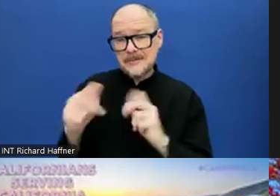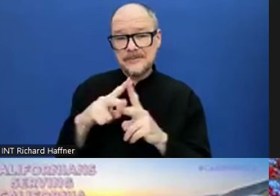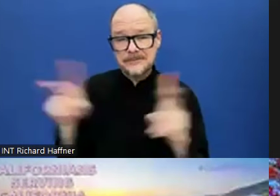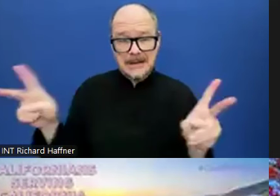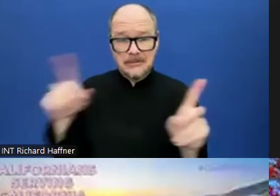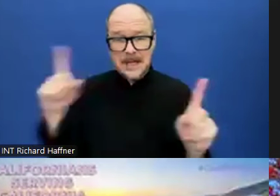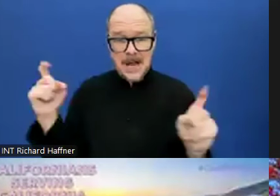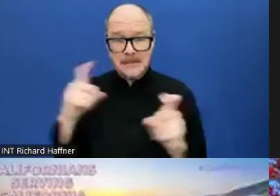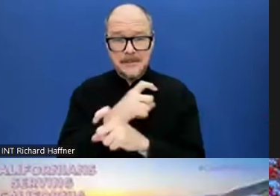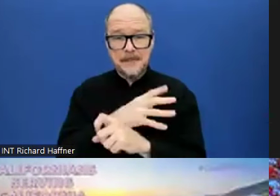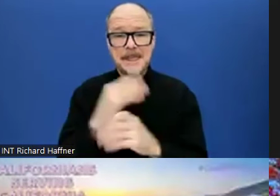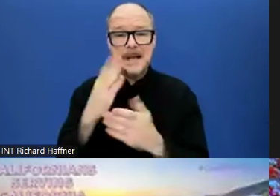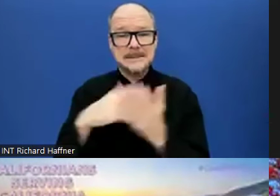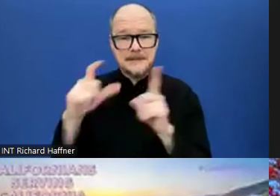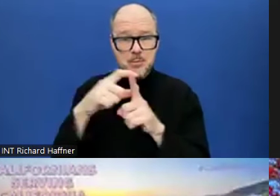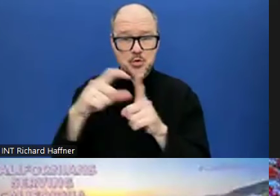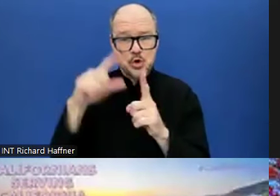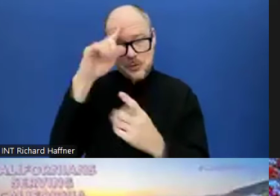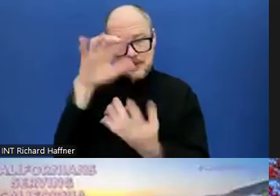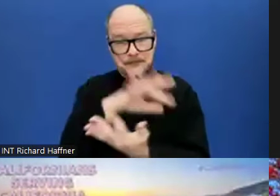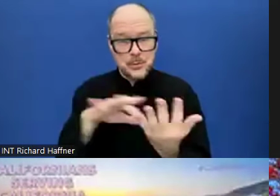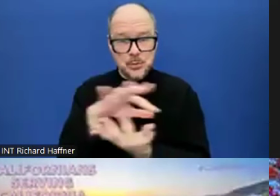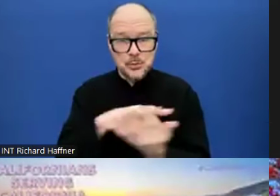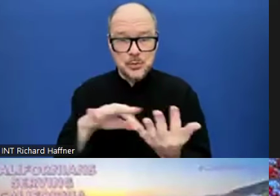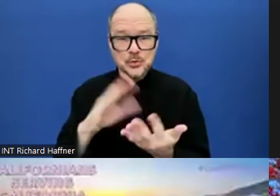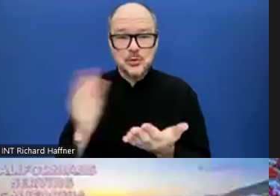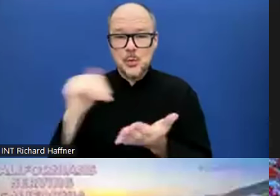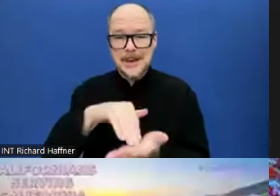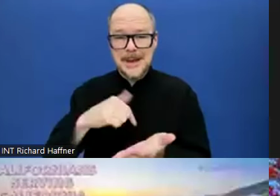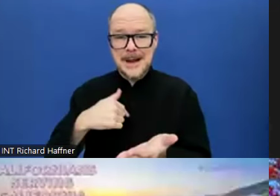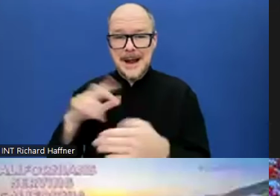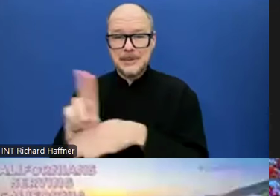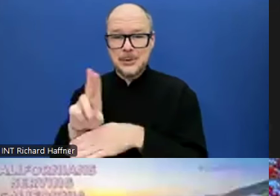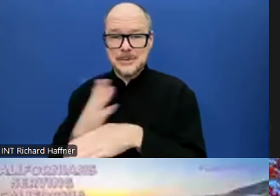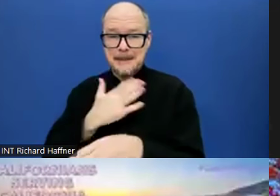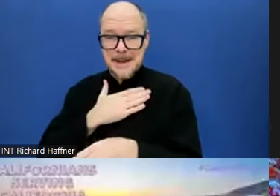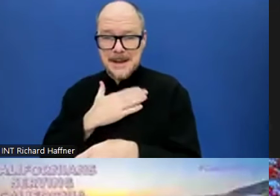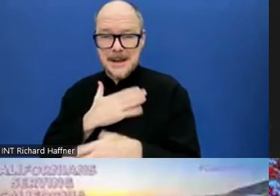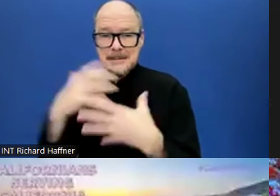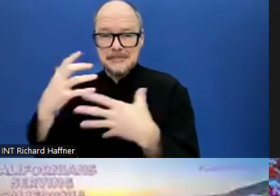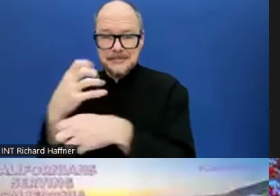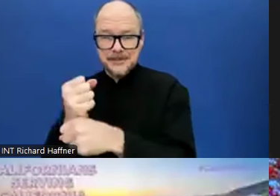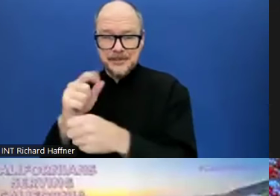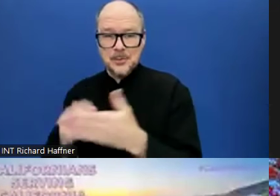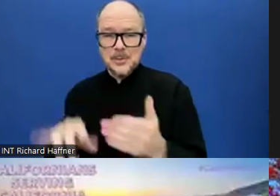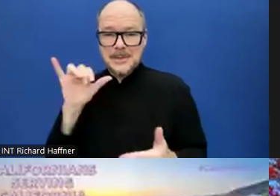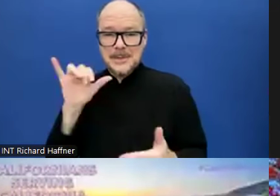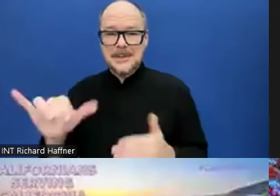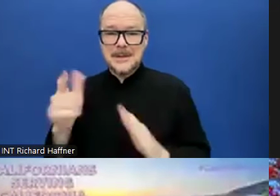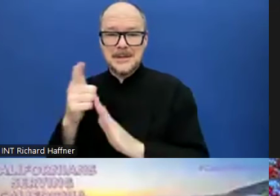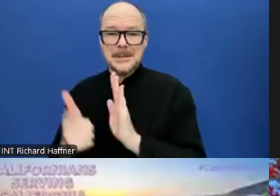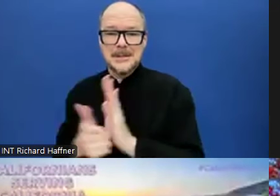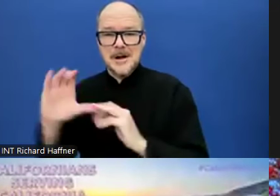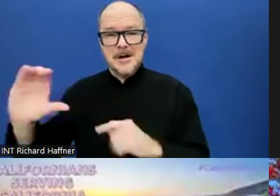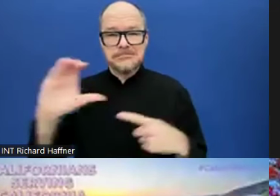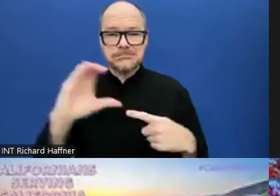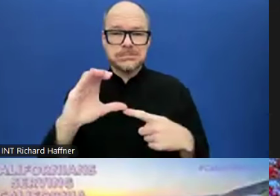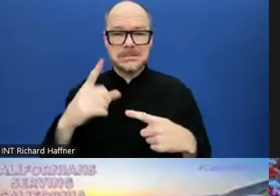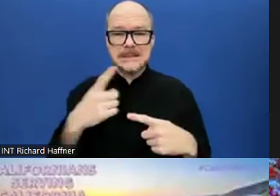some confusing words. So again, I'm going to share my paraphrasing of what that excerpt says. And again,